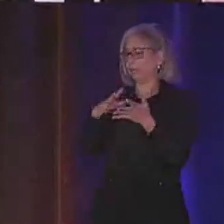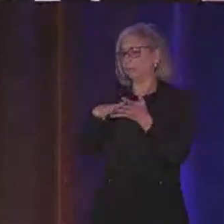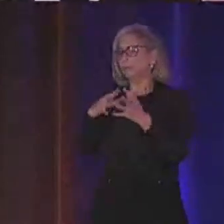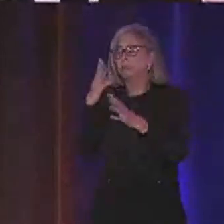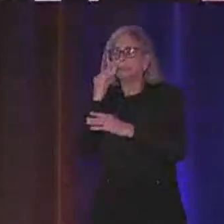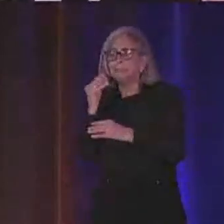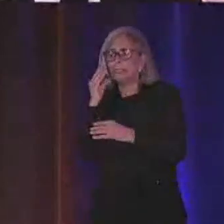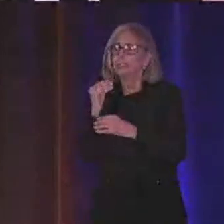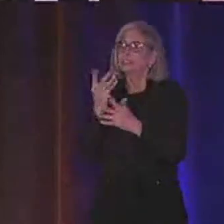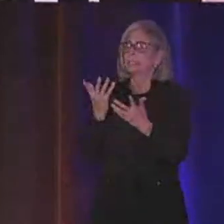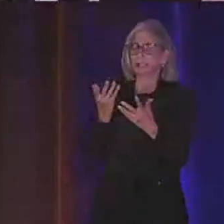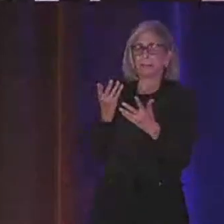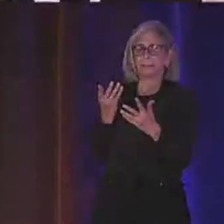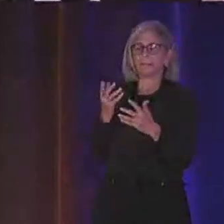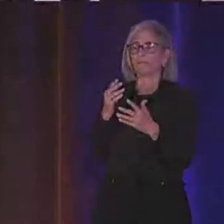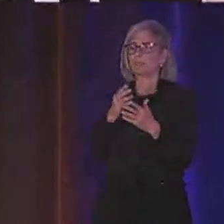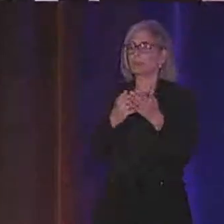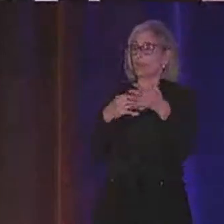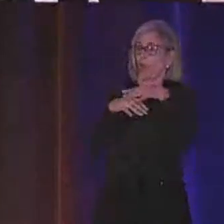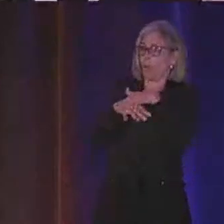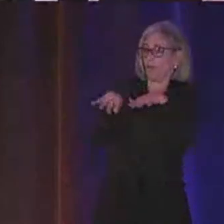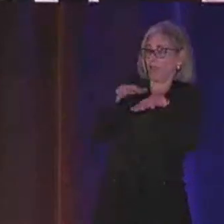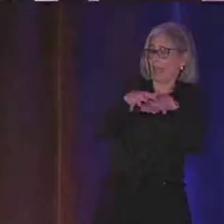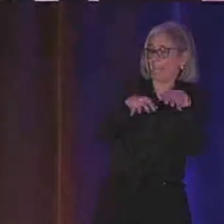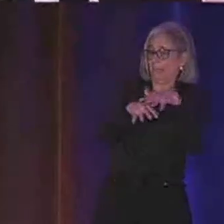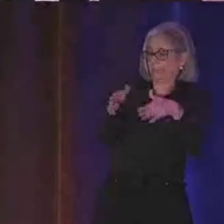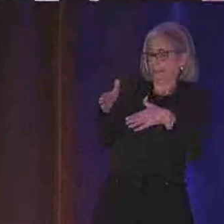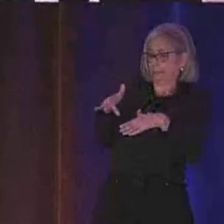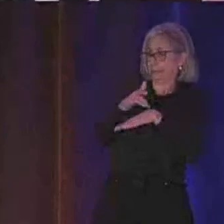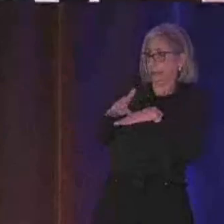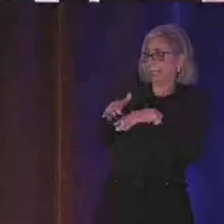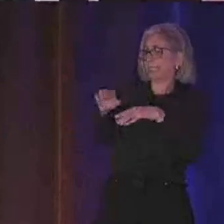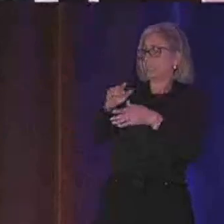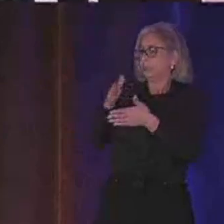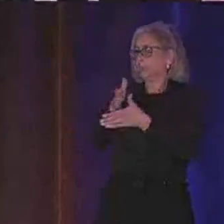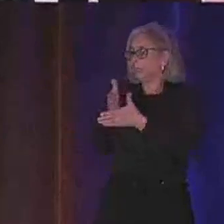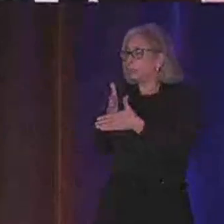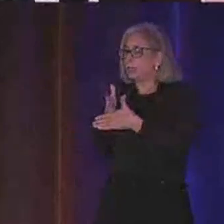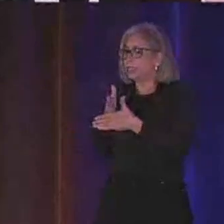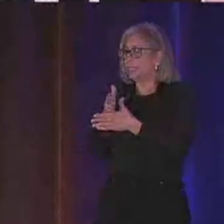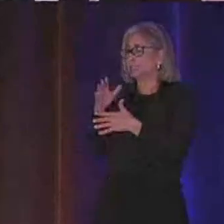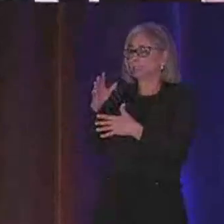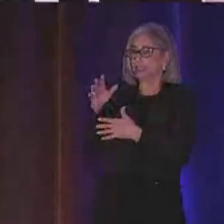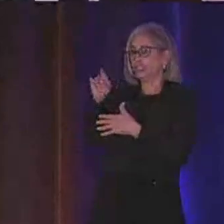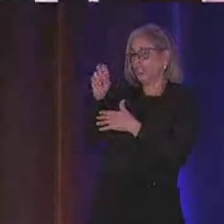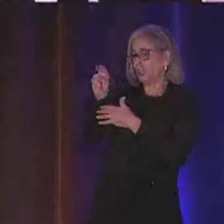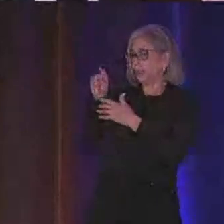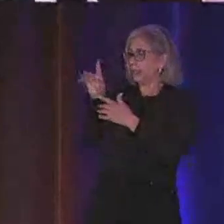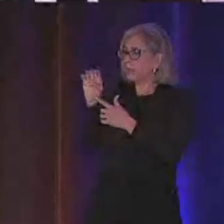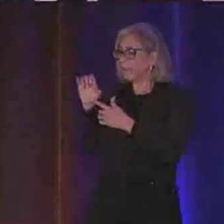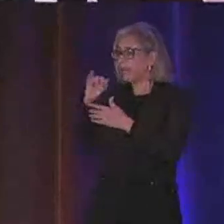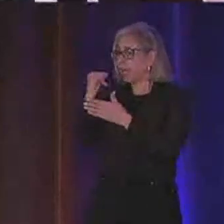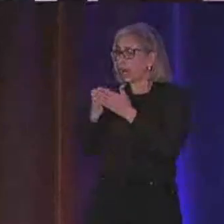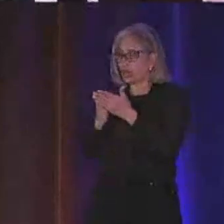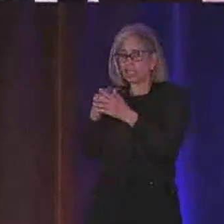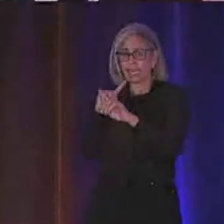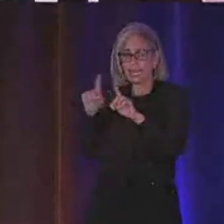experimenting in the overlapping space between generative art and data visualization.